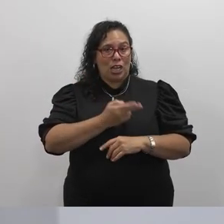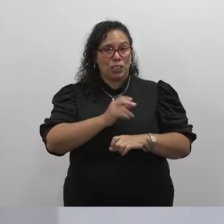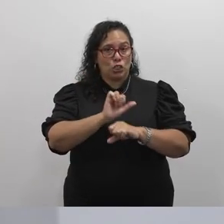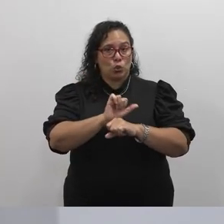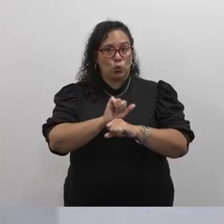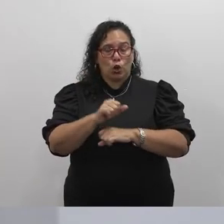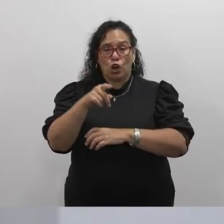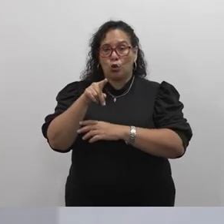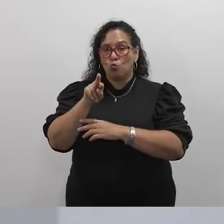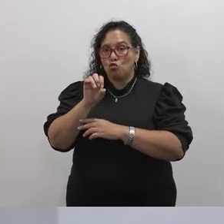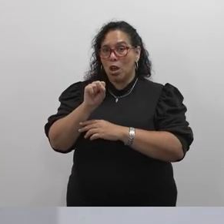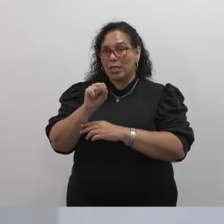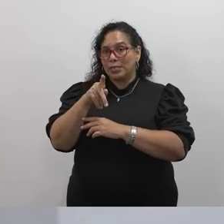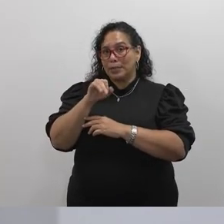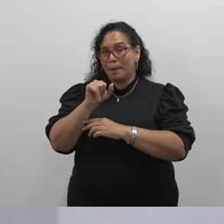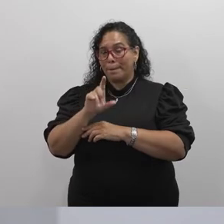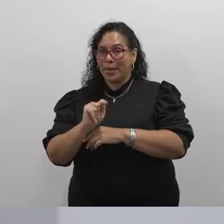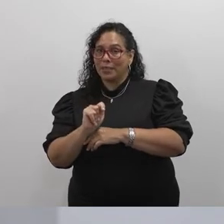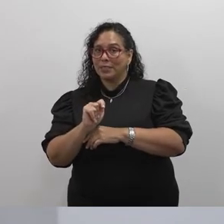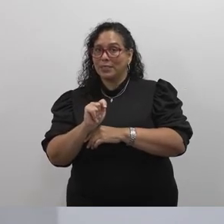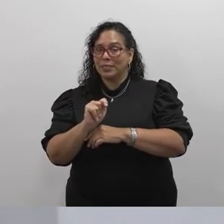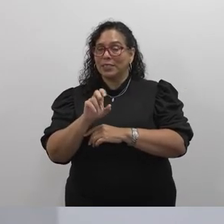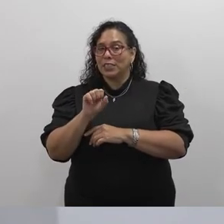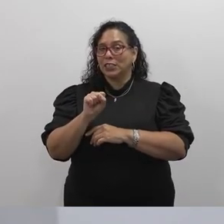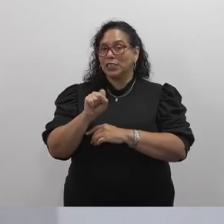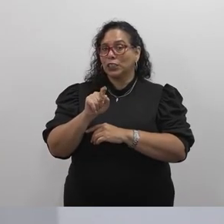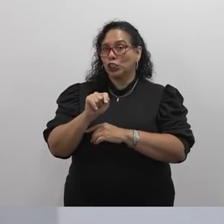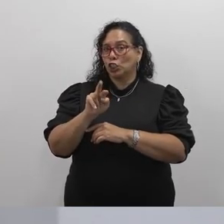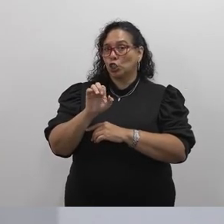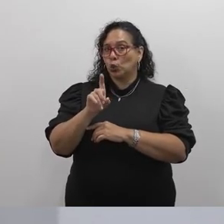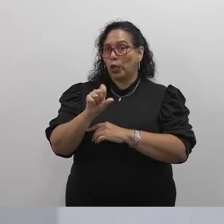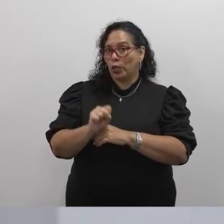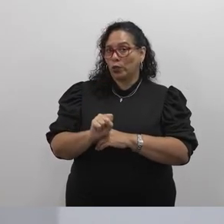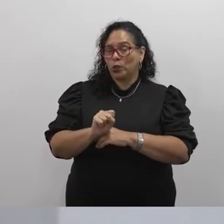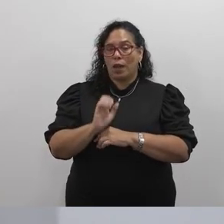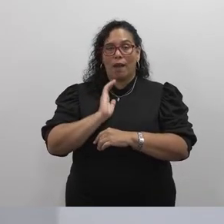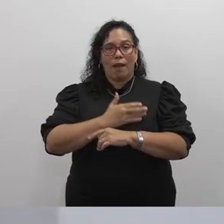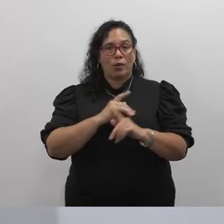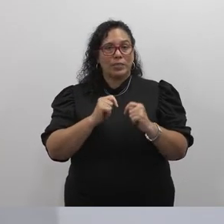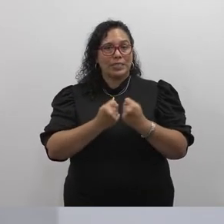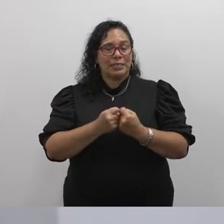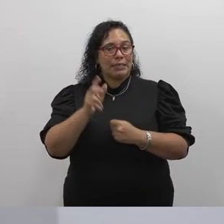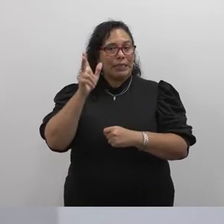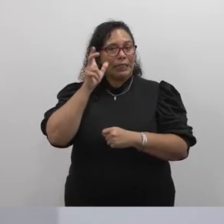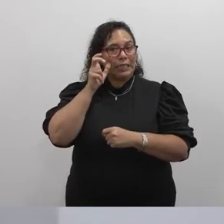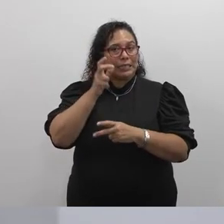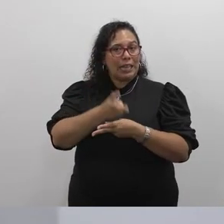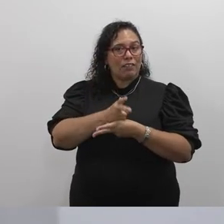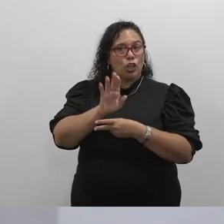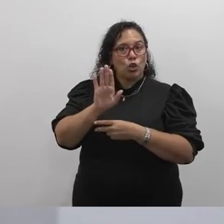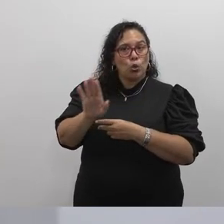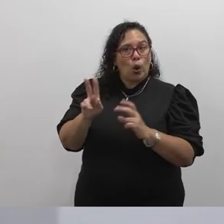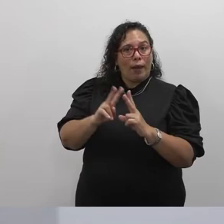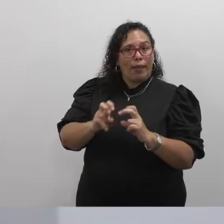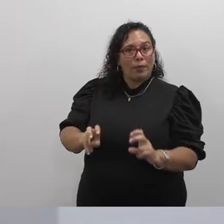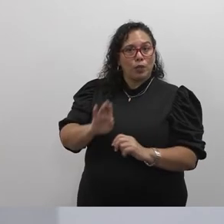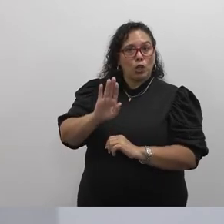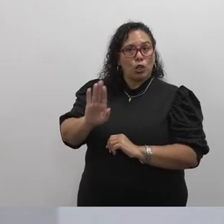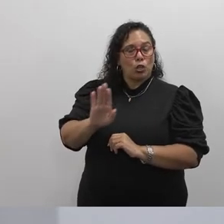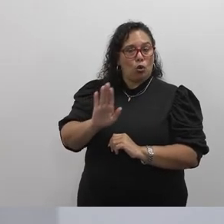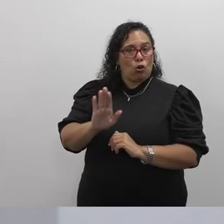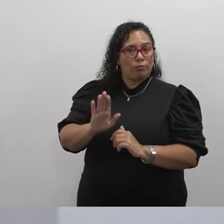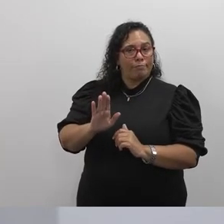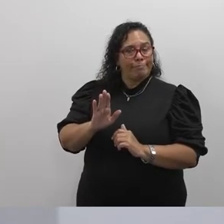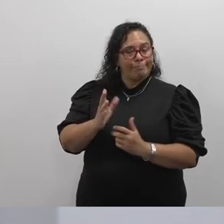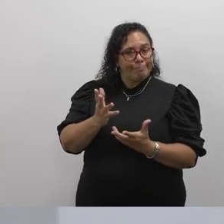process. Our team listens very carefully to your analysis of things and to the way that you talk about your aspirations for our